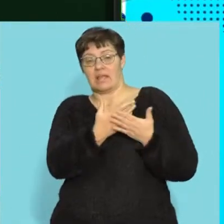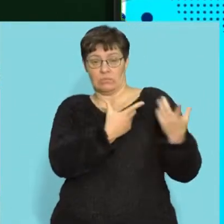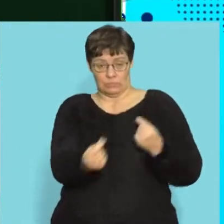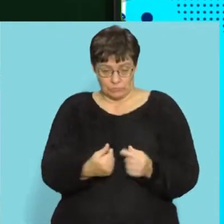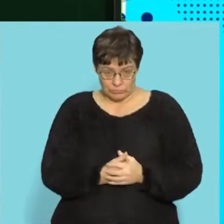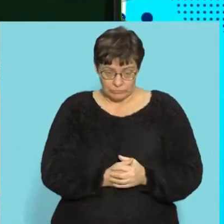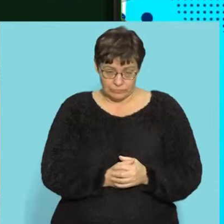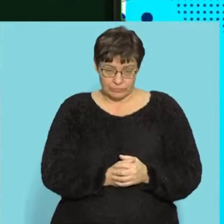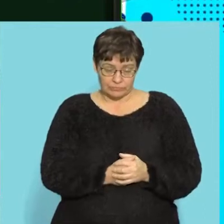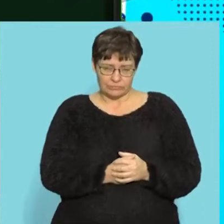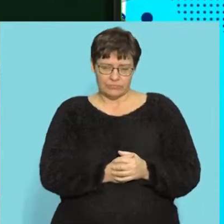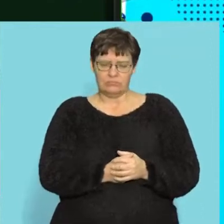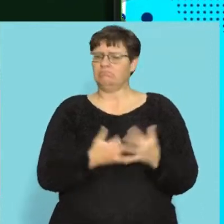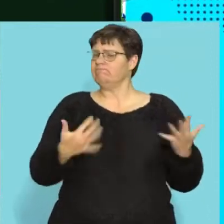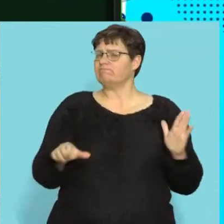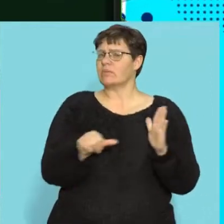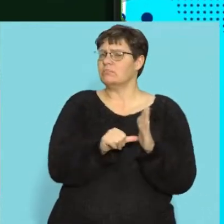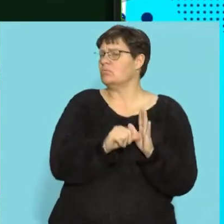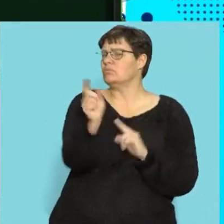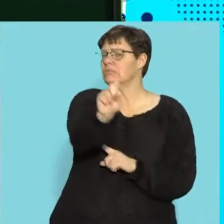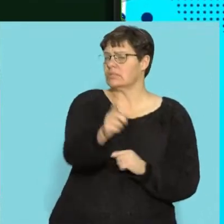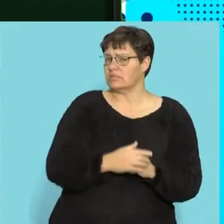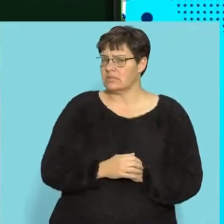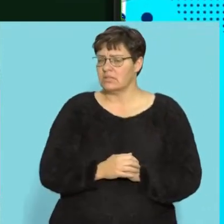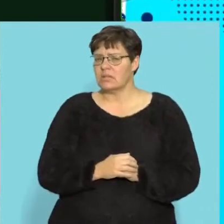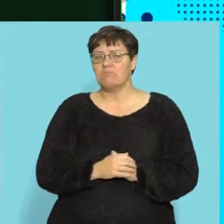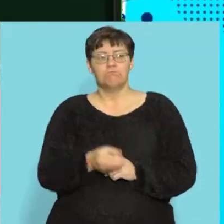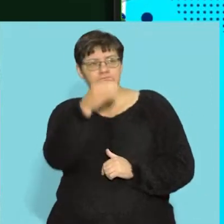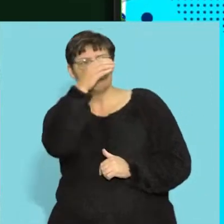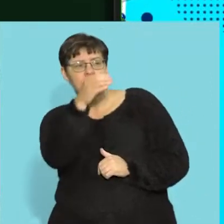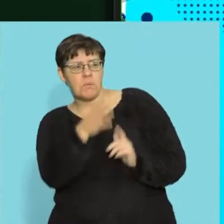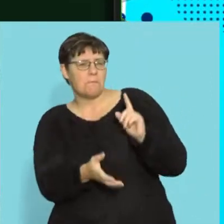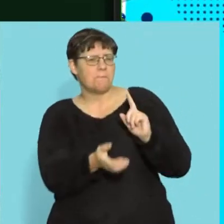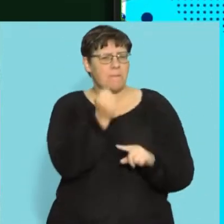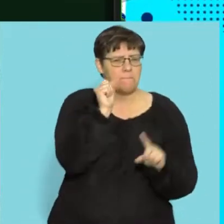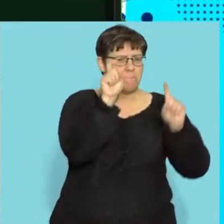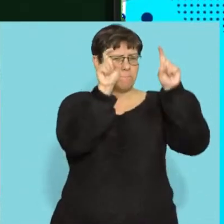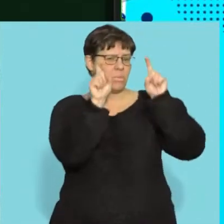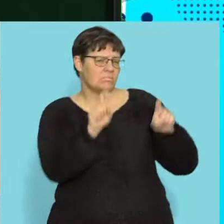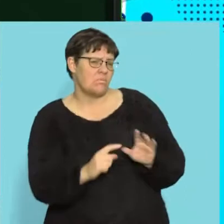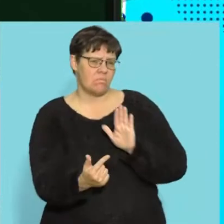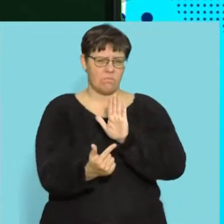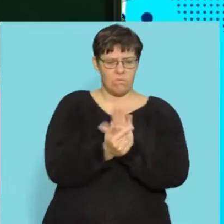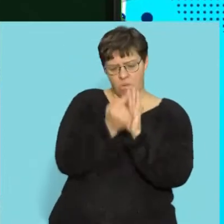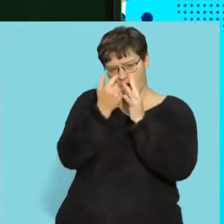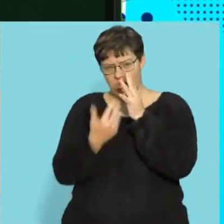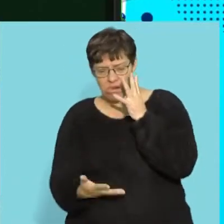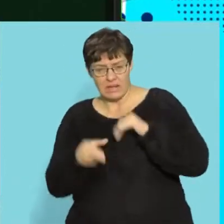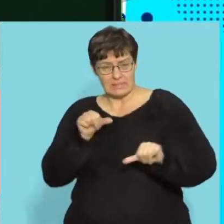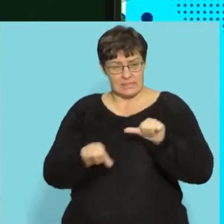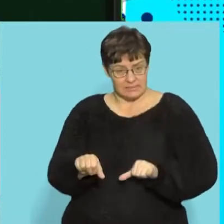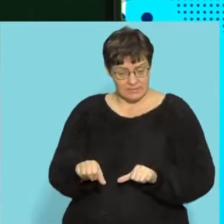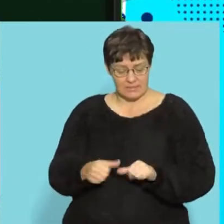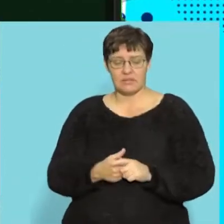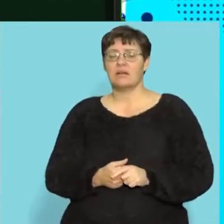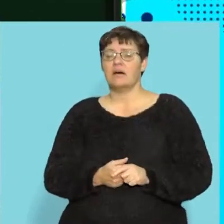defining terms, right? And what is also important is that whenever you define a concept or a term, a principle, a law